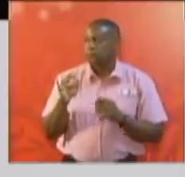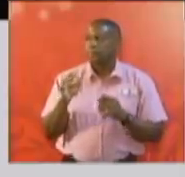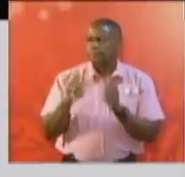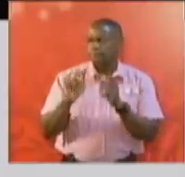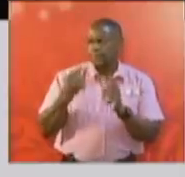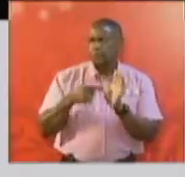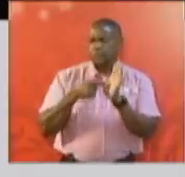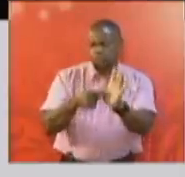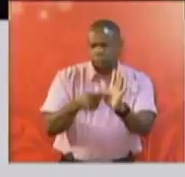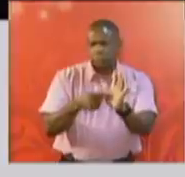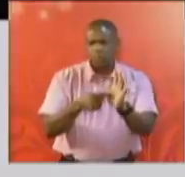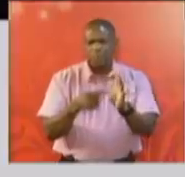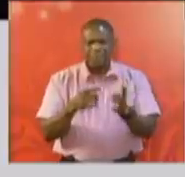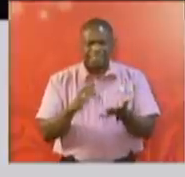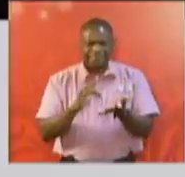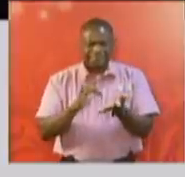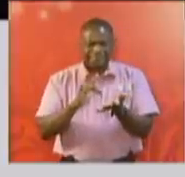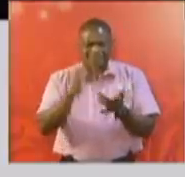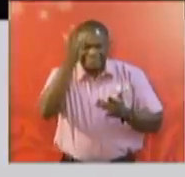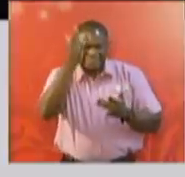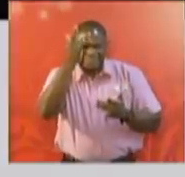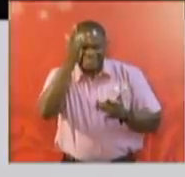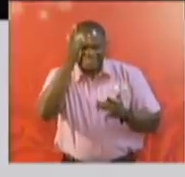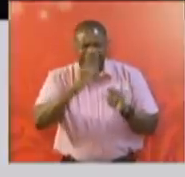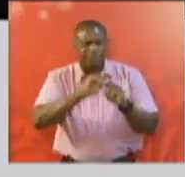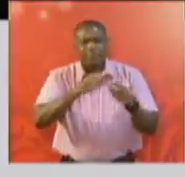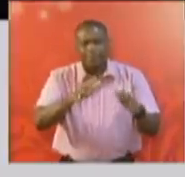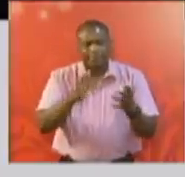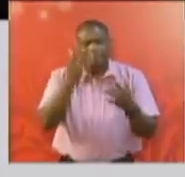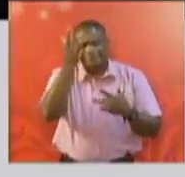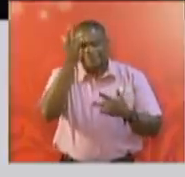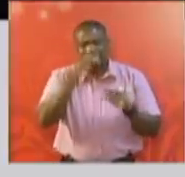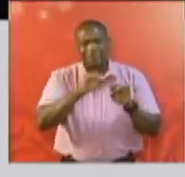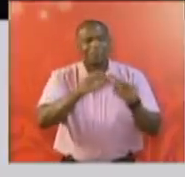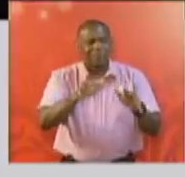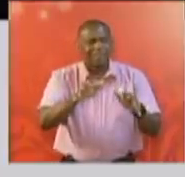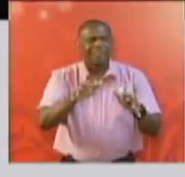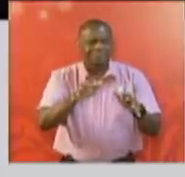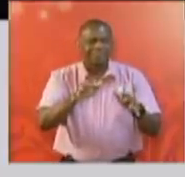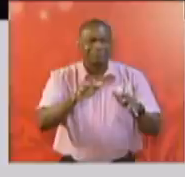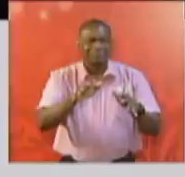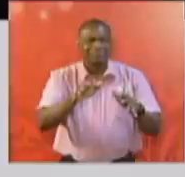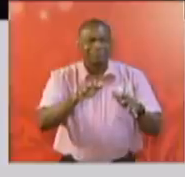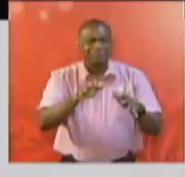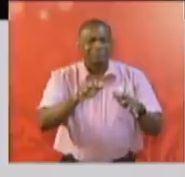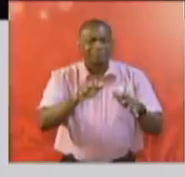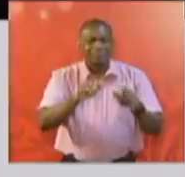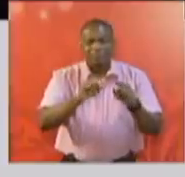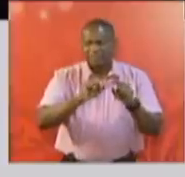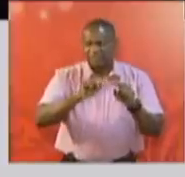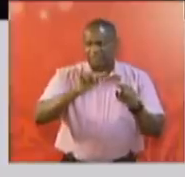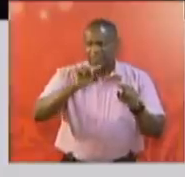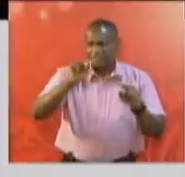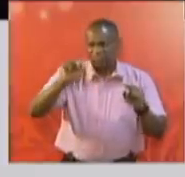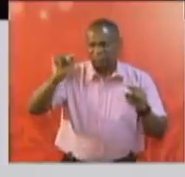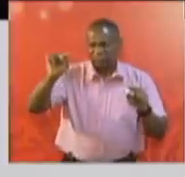a better idea of number of positives occurring on a given day as we separate these by